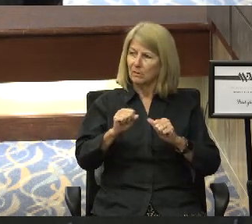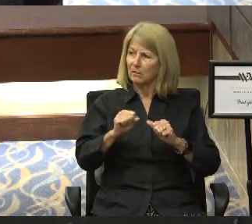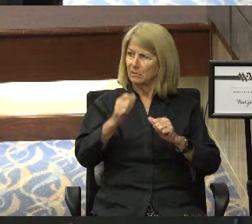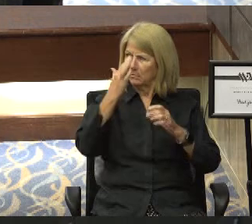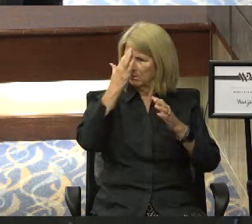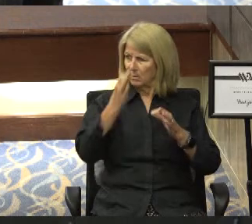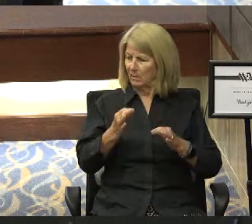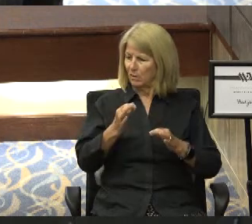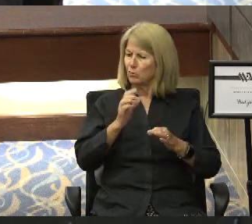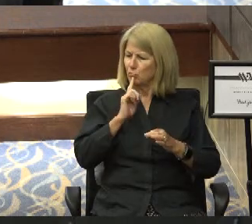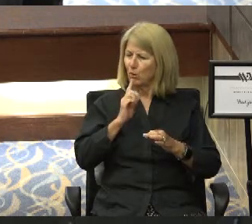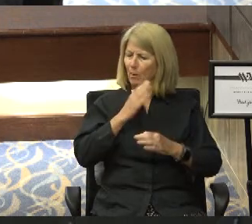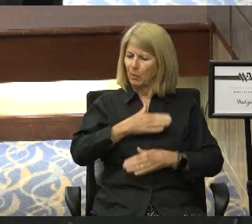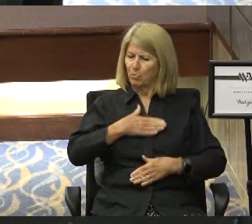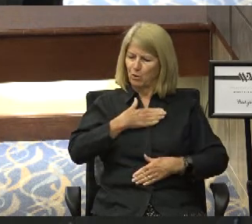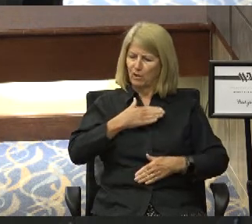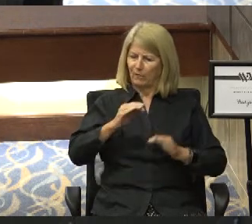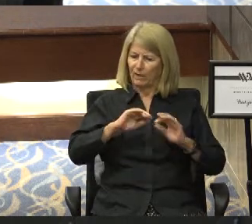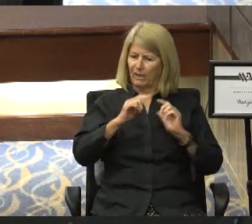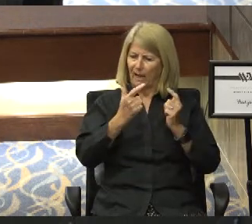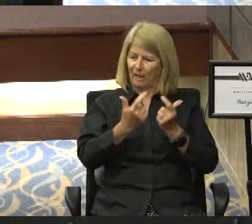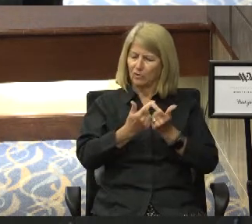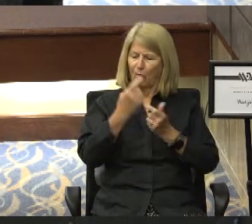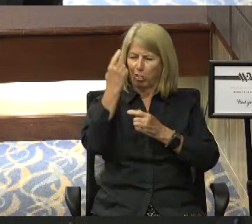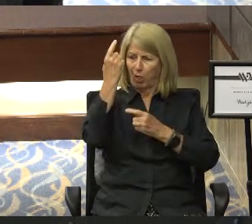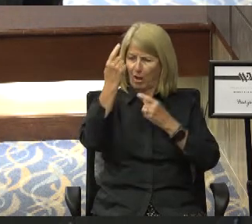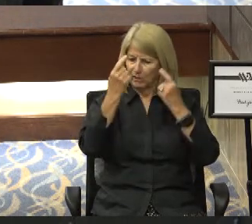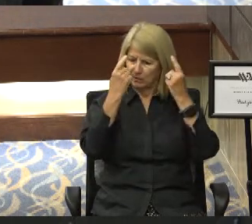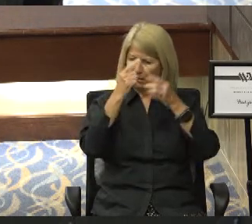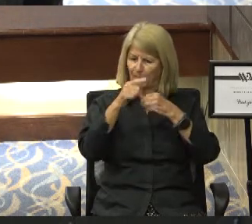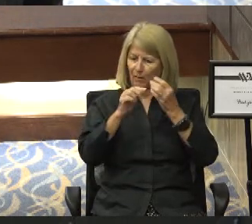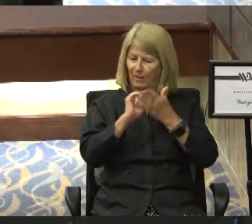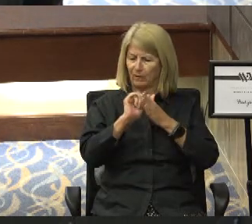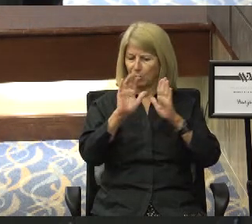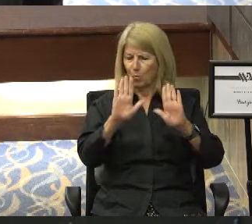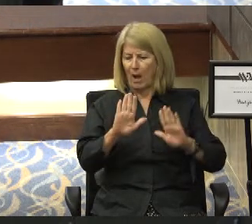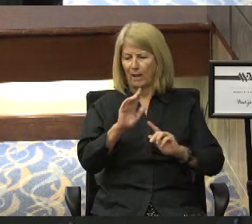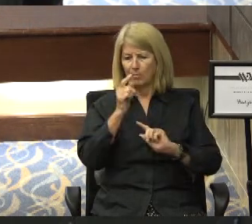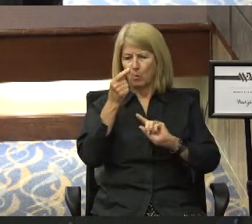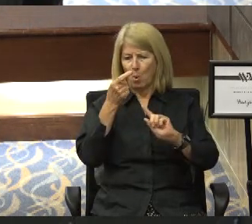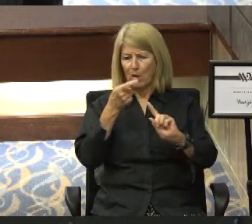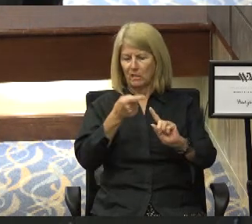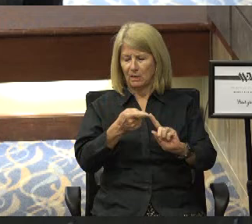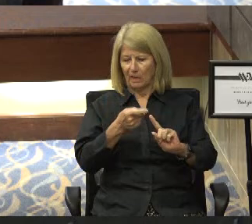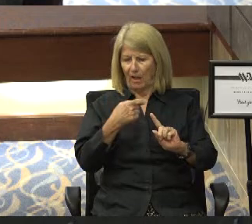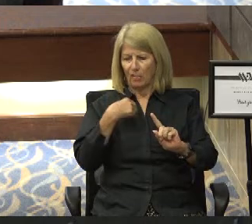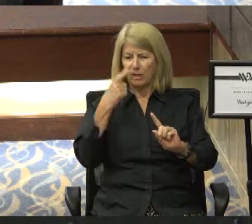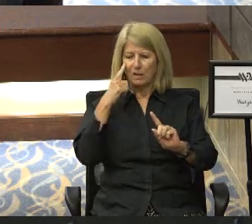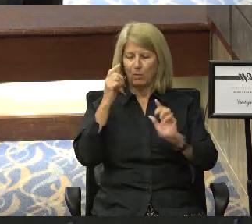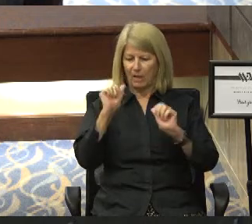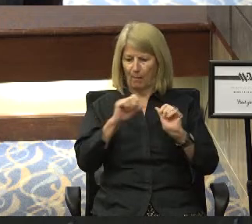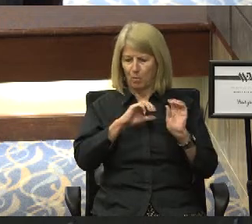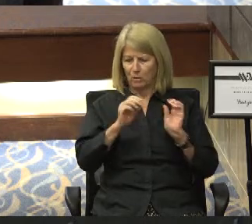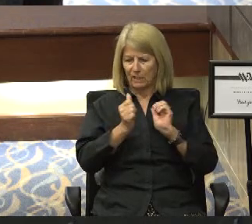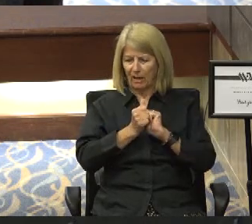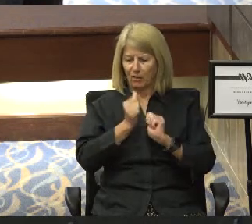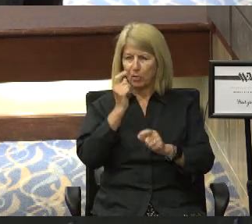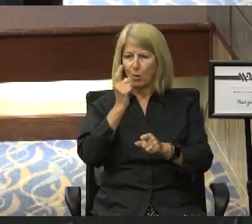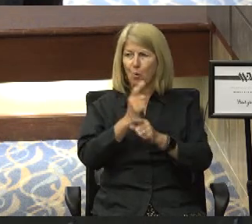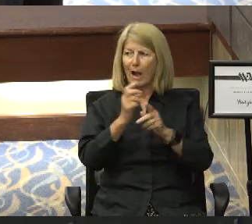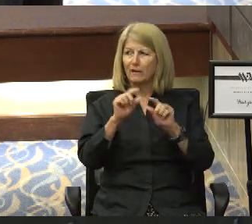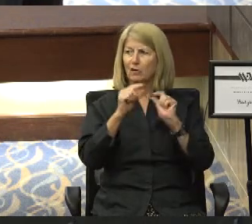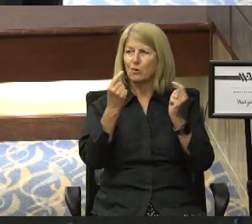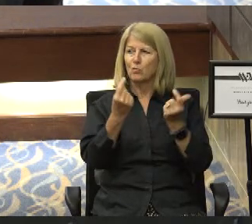I appreciate council's thoughts there, great points. I think we can put together the right group and the